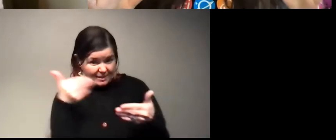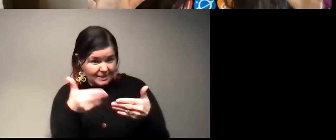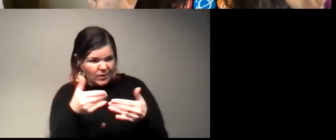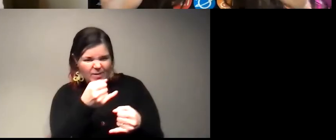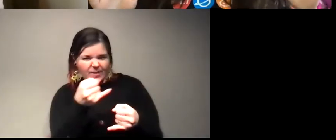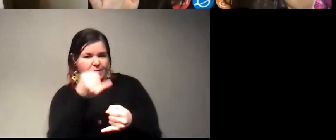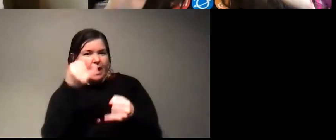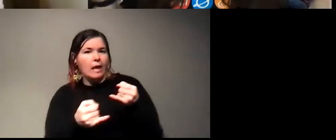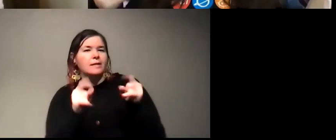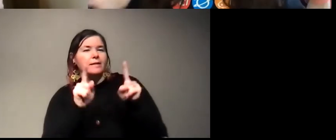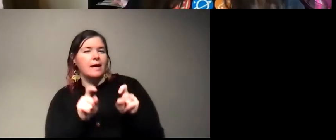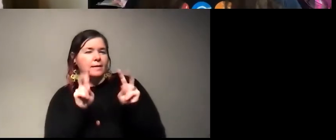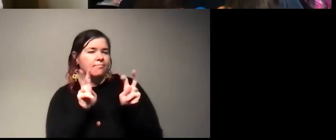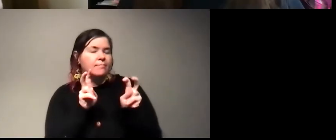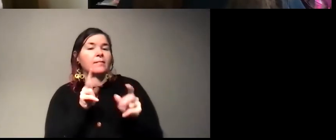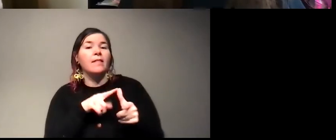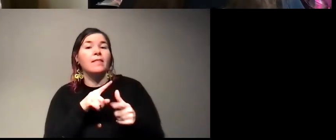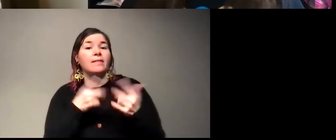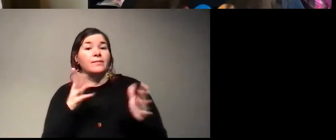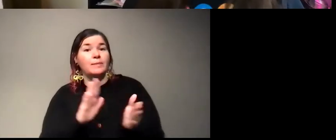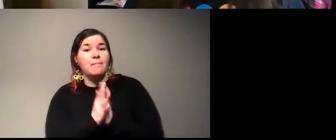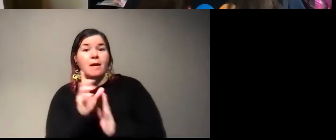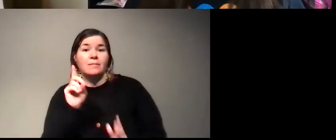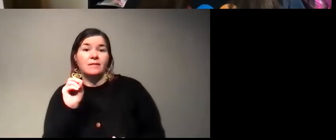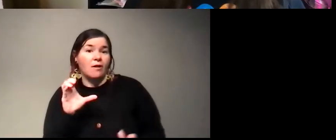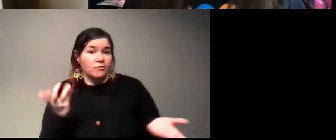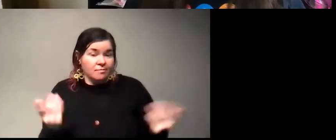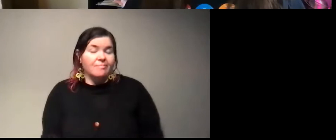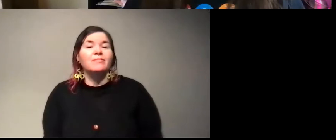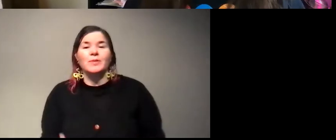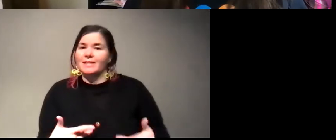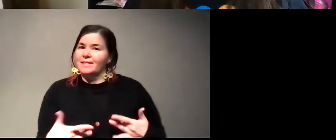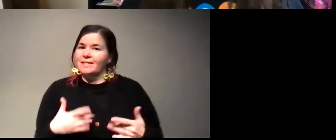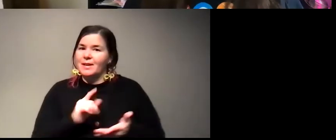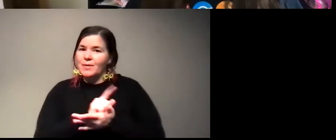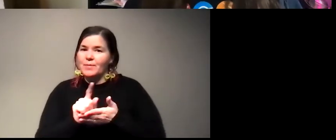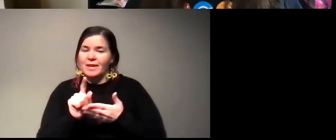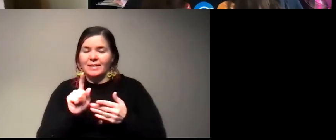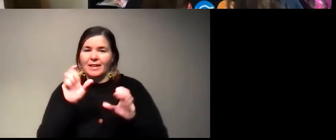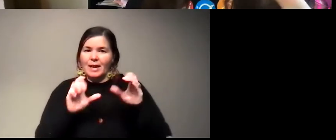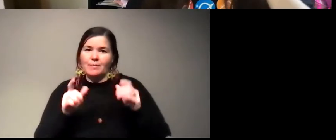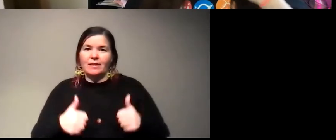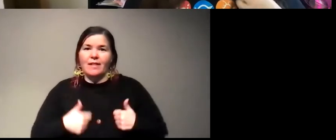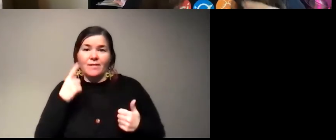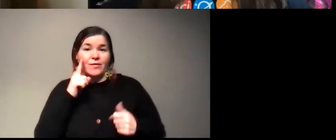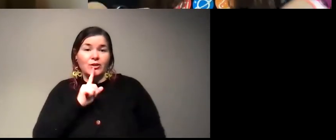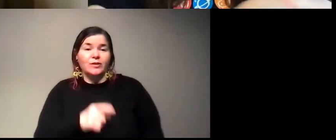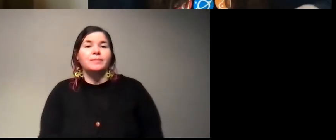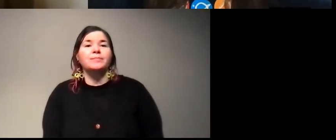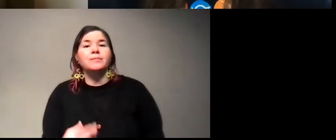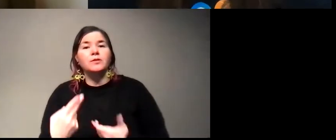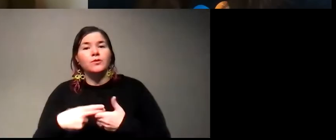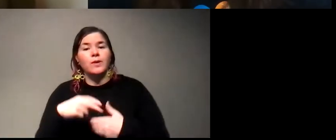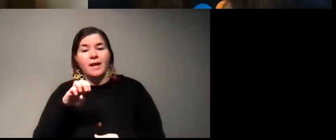final test. And then after that, you're a doctor. So it is an exciting week in chemistry land for sure. We're also joined